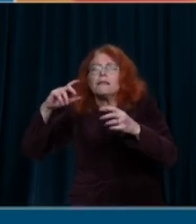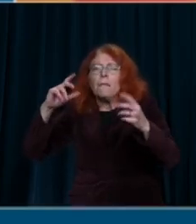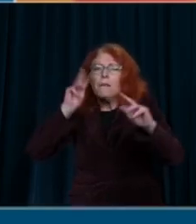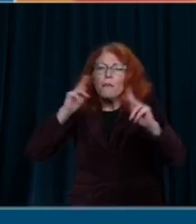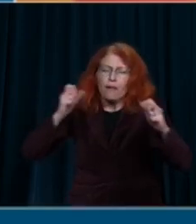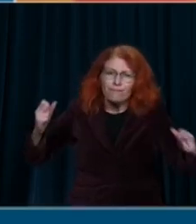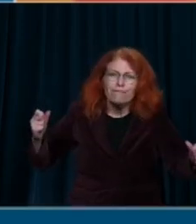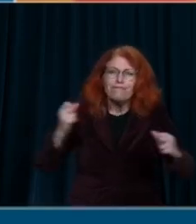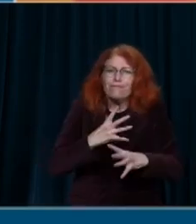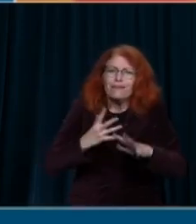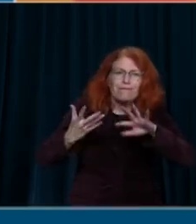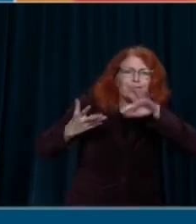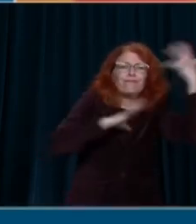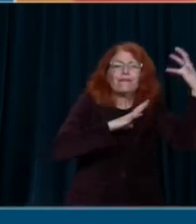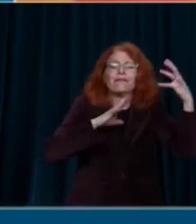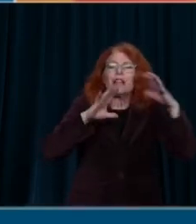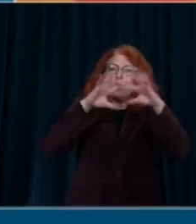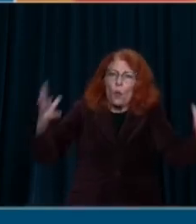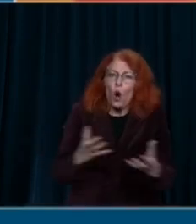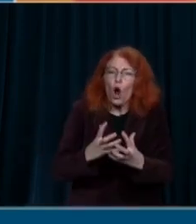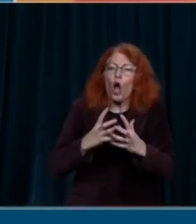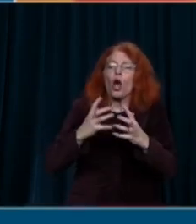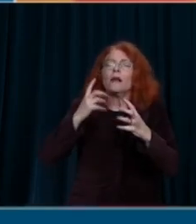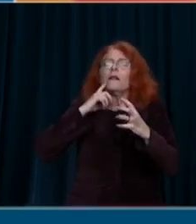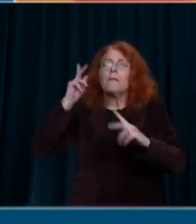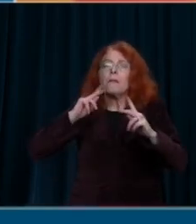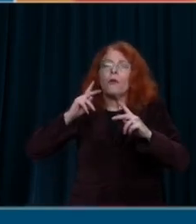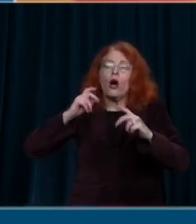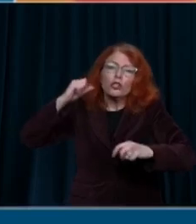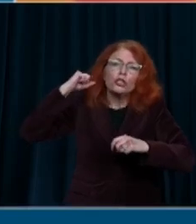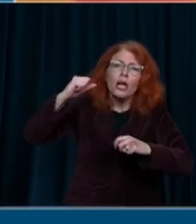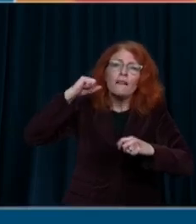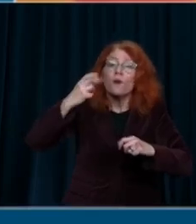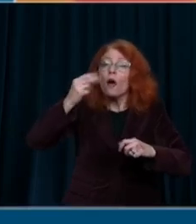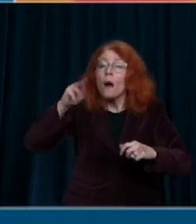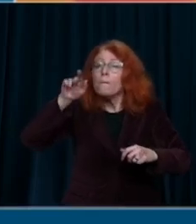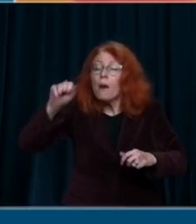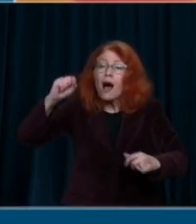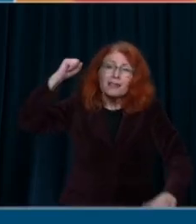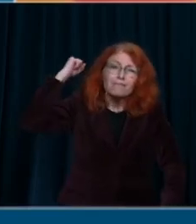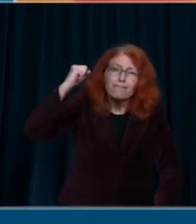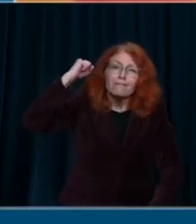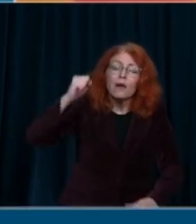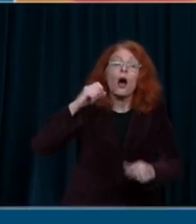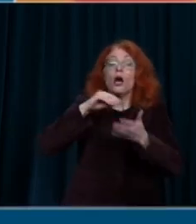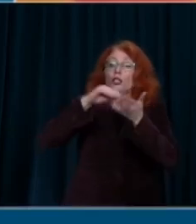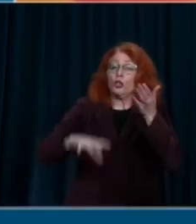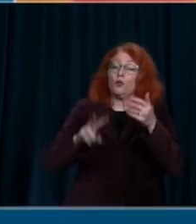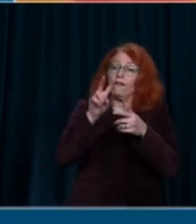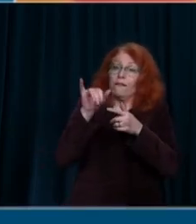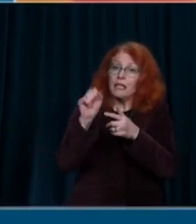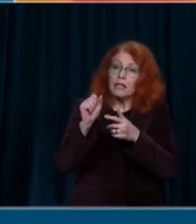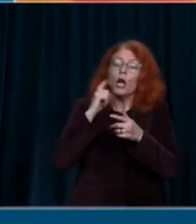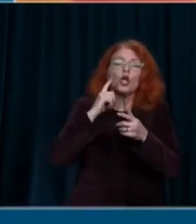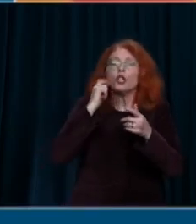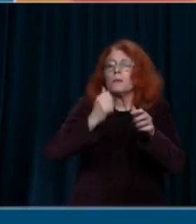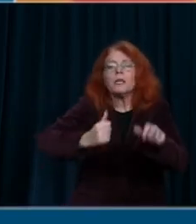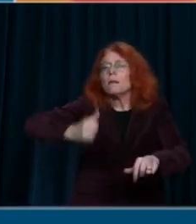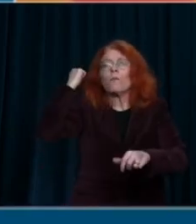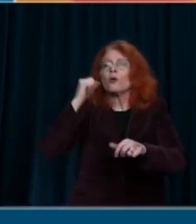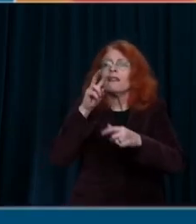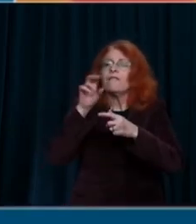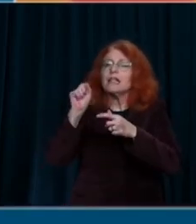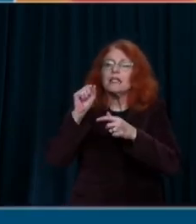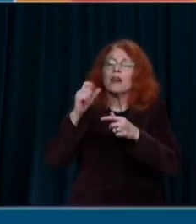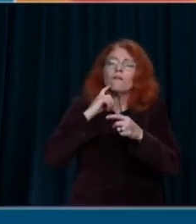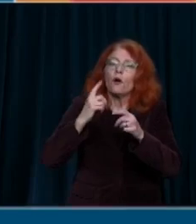across campuses as we see people chanting for Hamas on student visas that should be deported immediately for